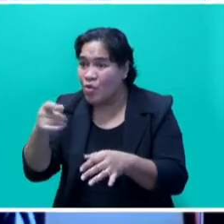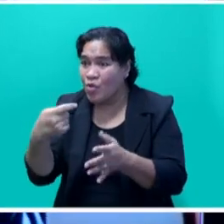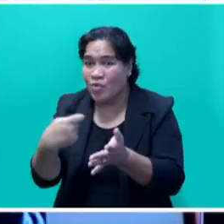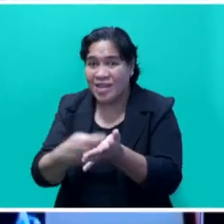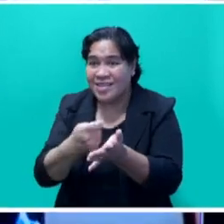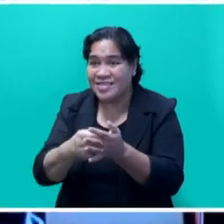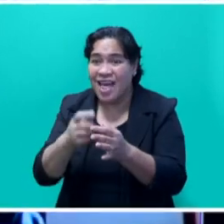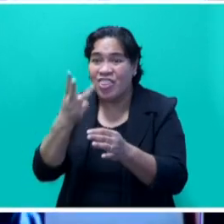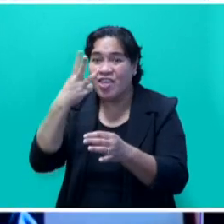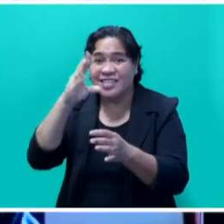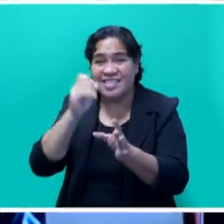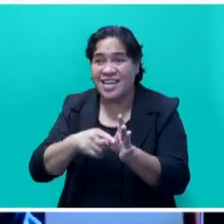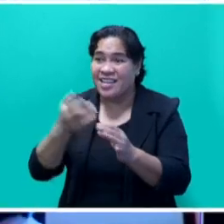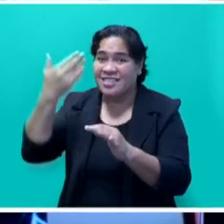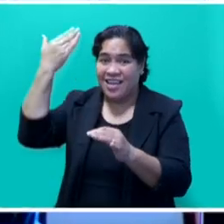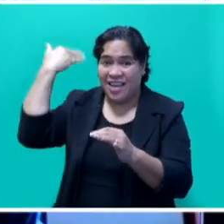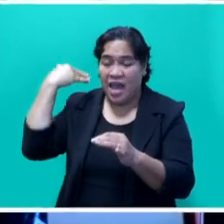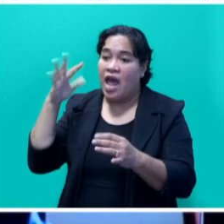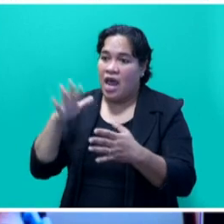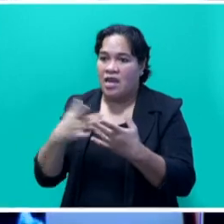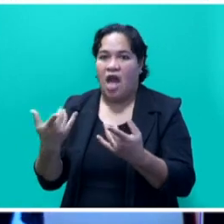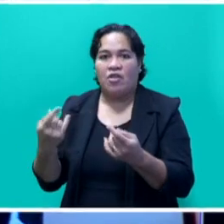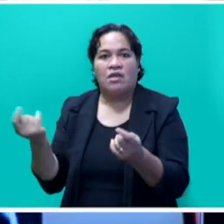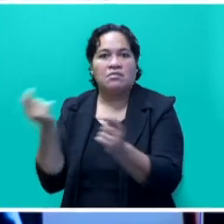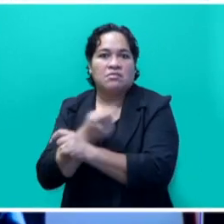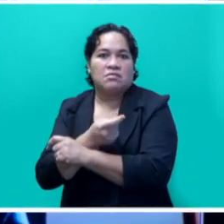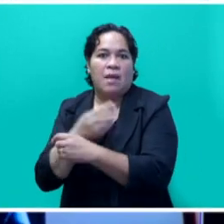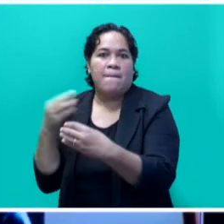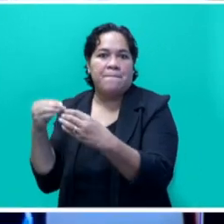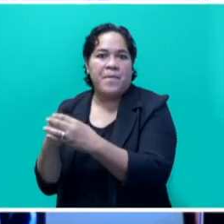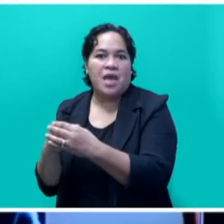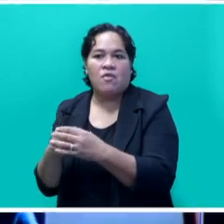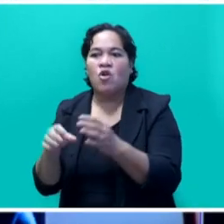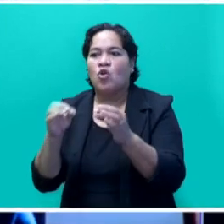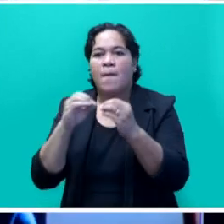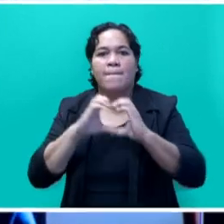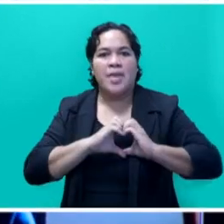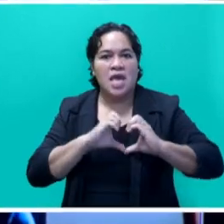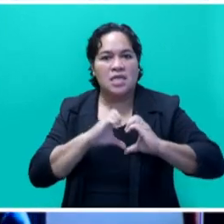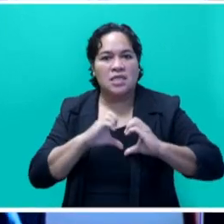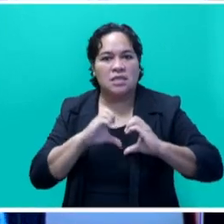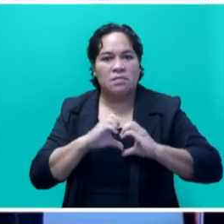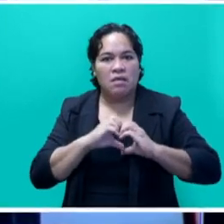ago? They've now changed in banks from BSP to Bread Bank. They don't do that.